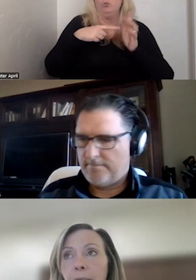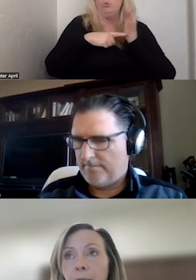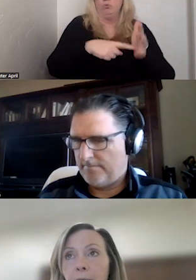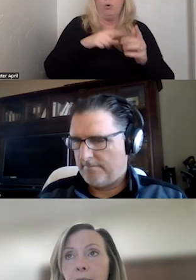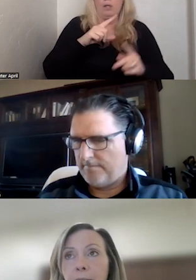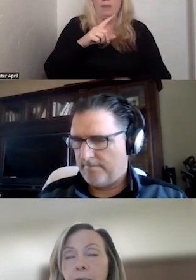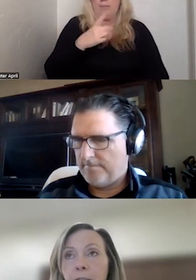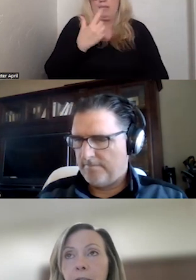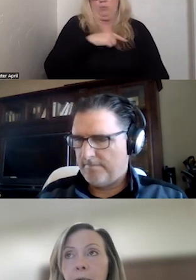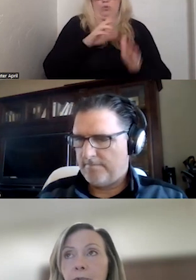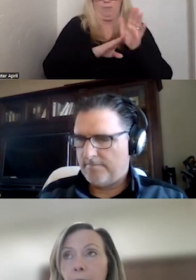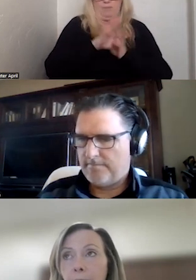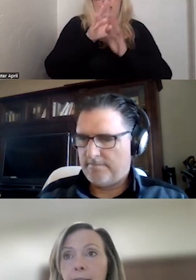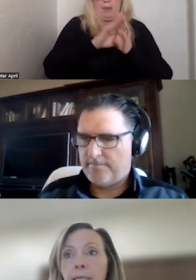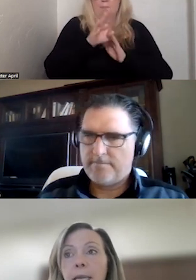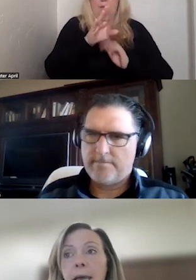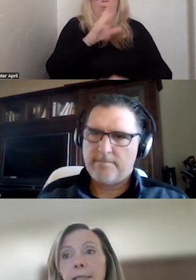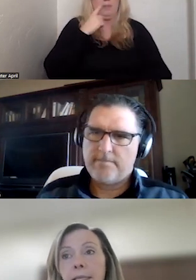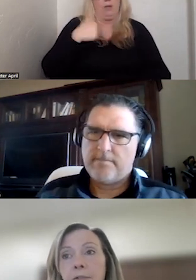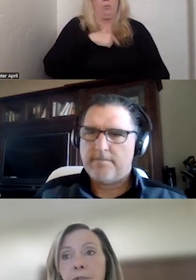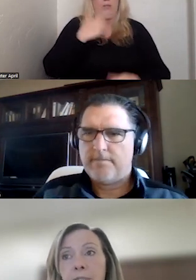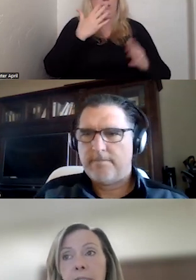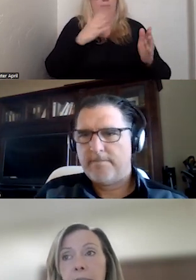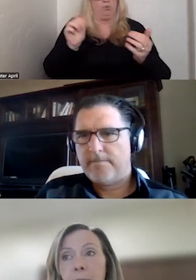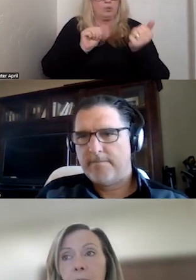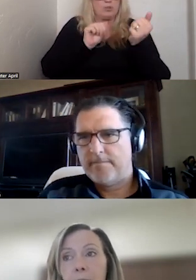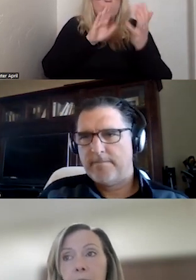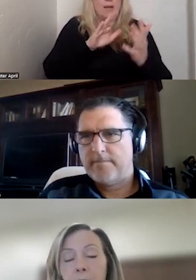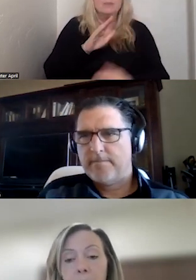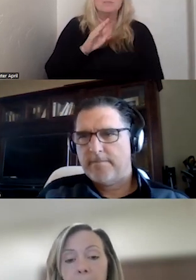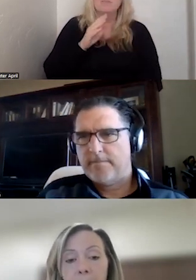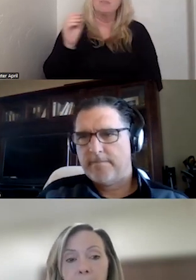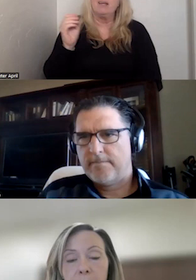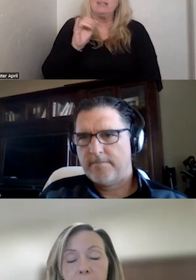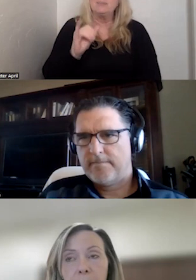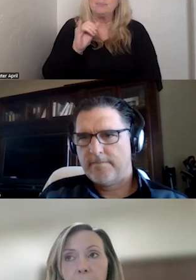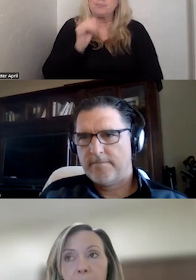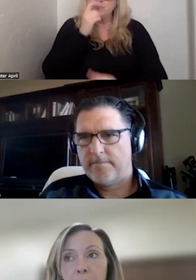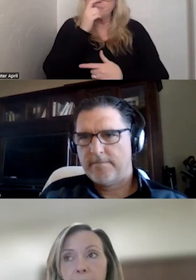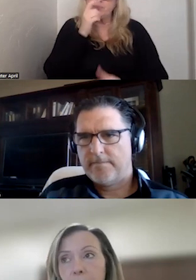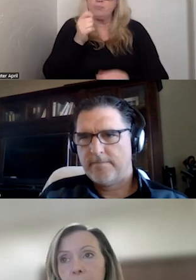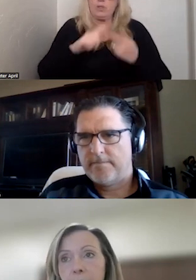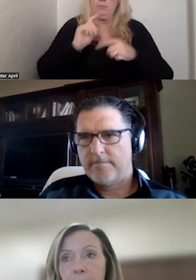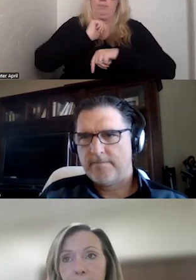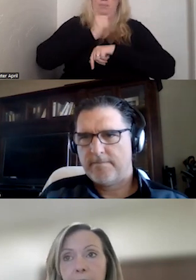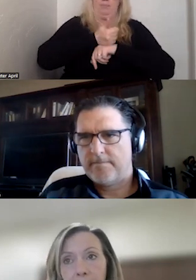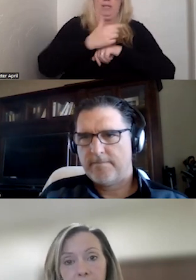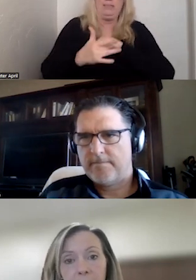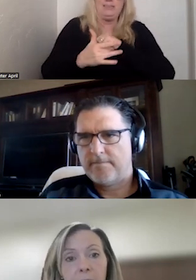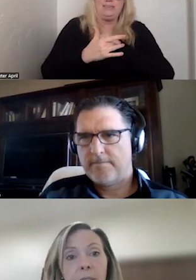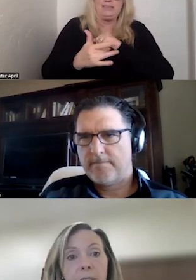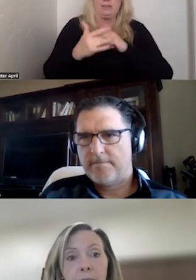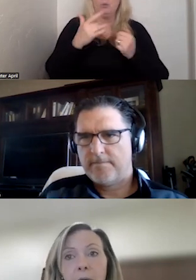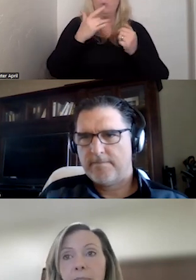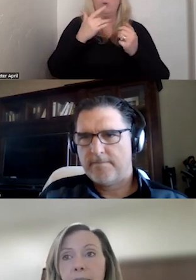develop is meant to address. And then interestingly, we're also directed to establish a technical assistance